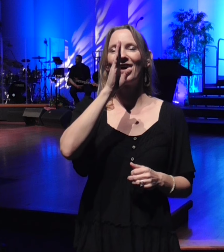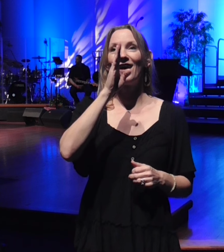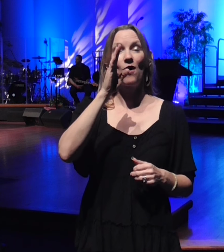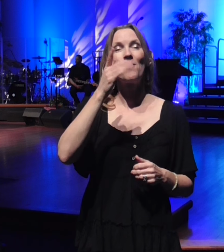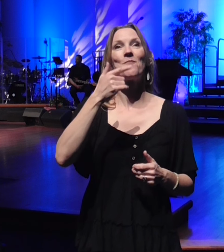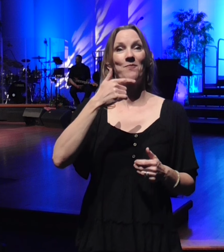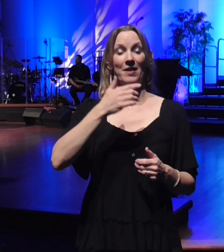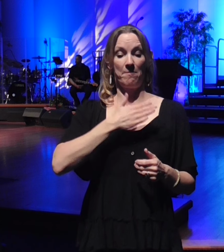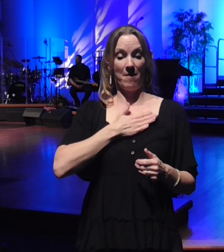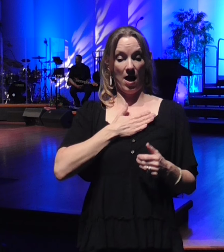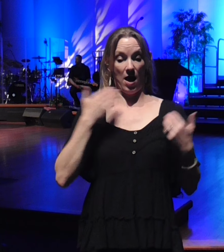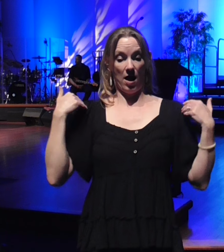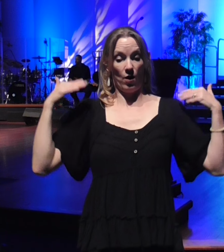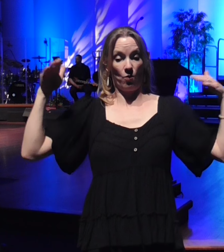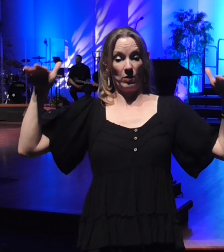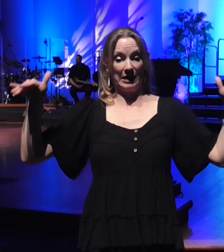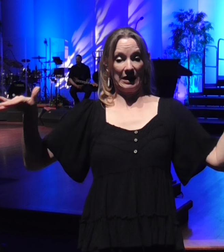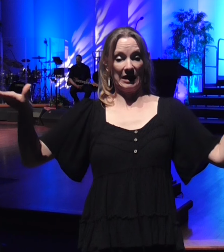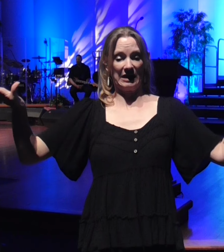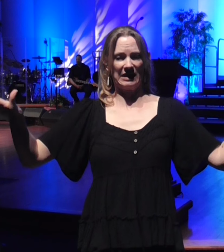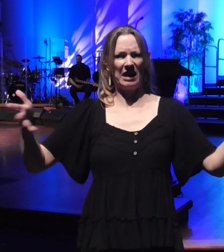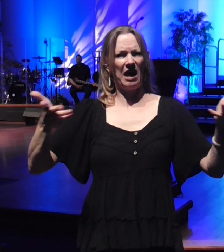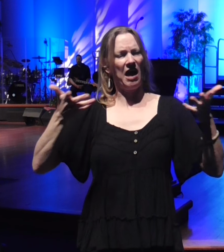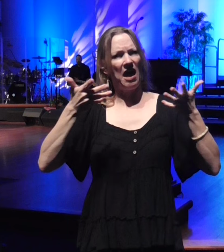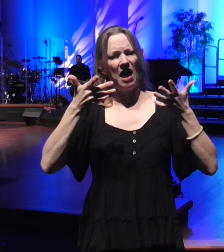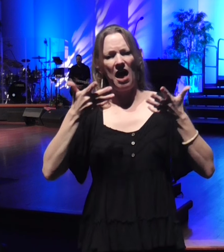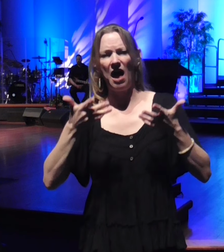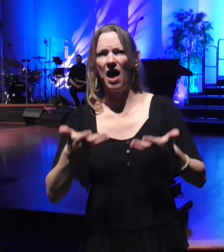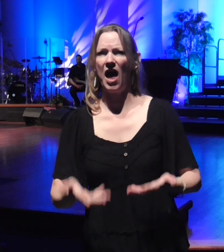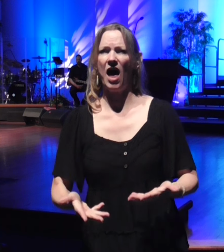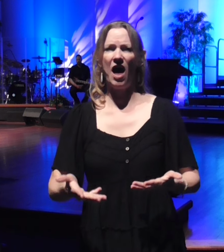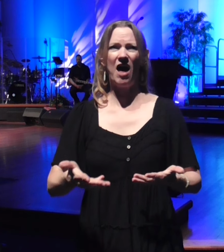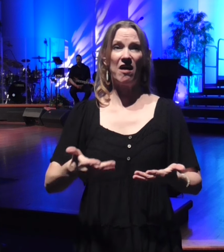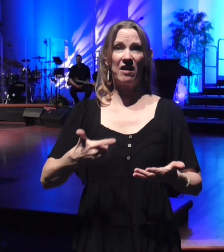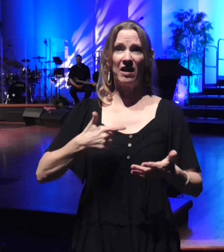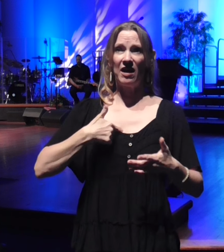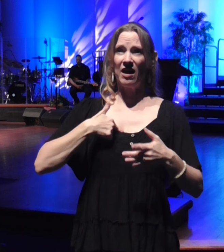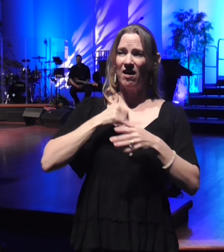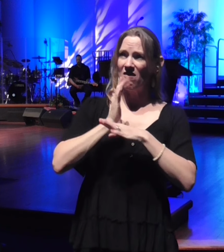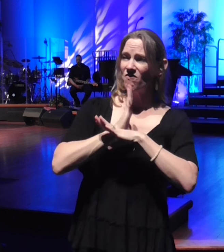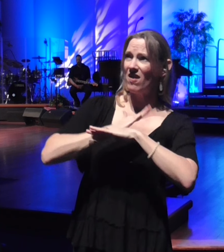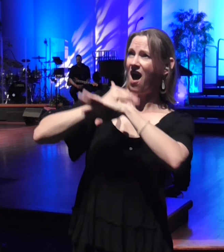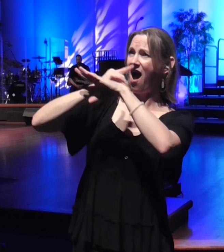My wings were heavy, I could not fly,